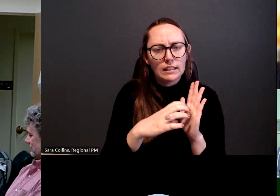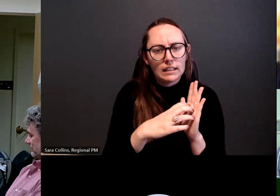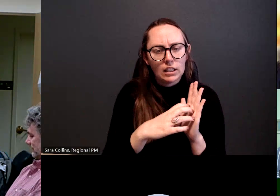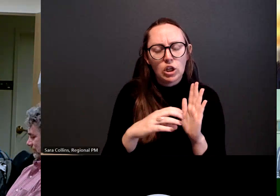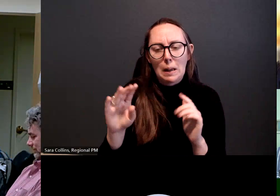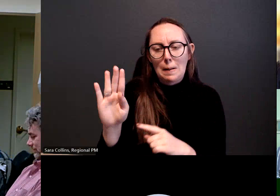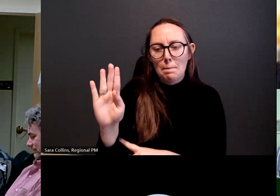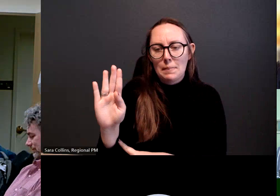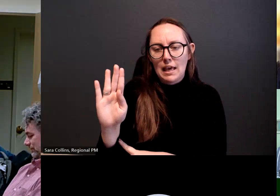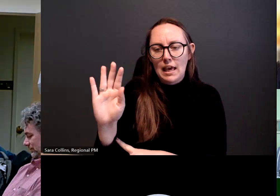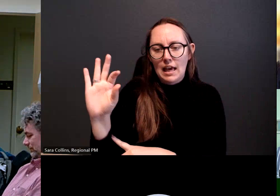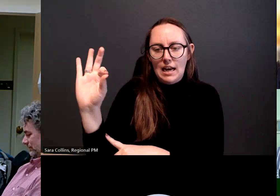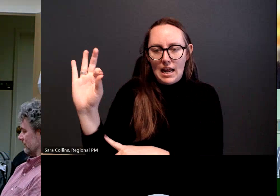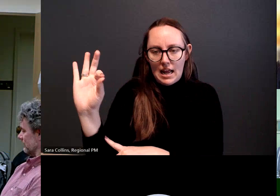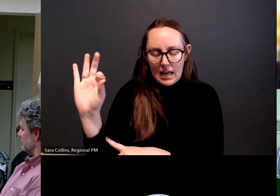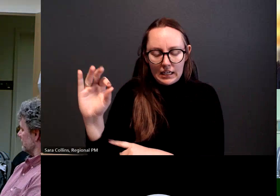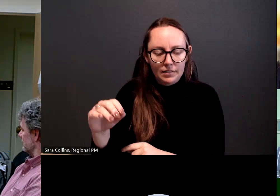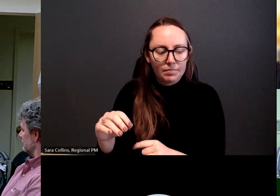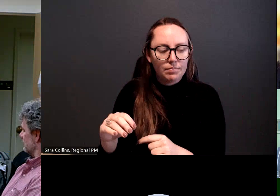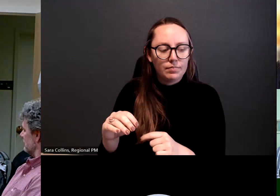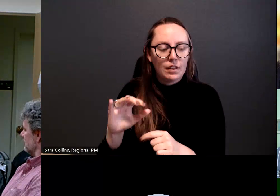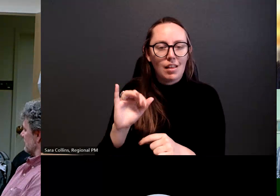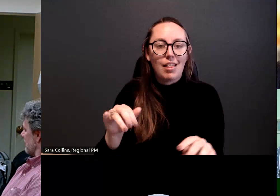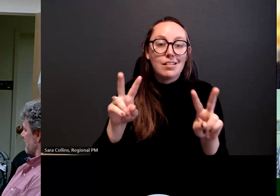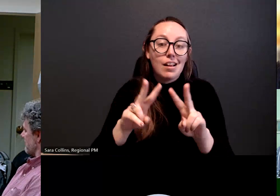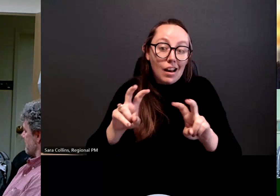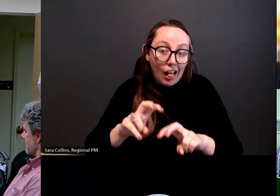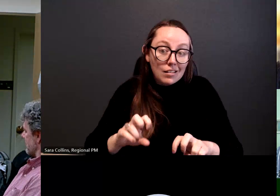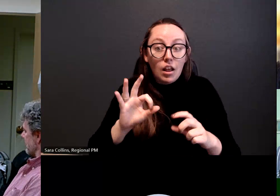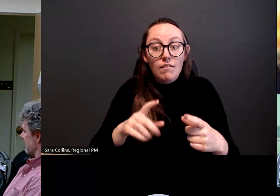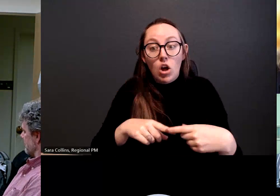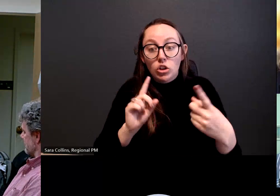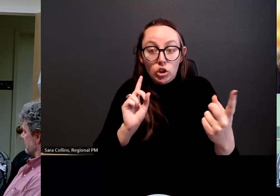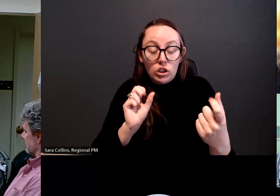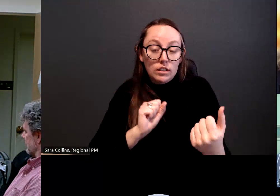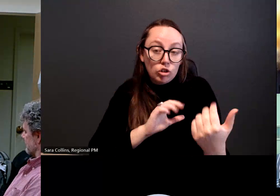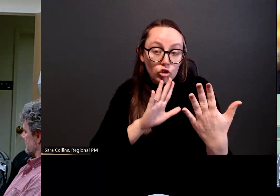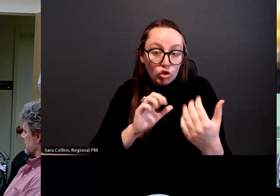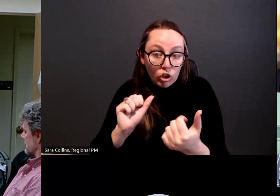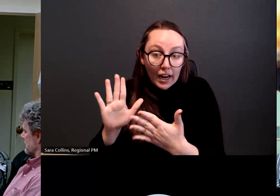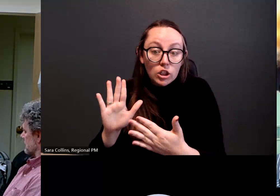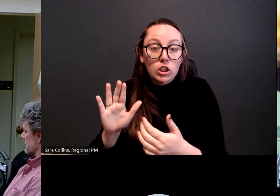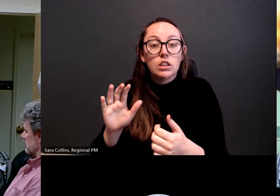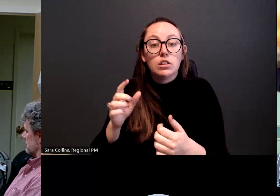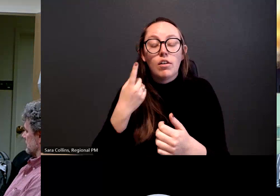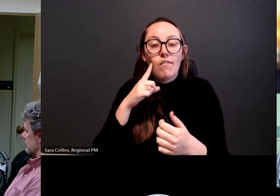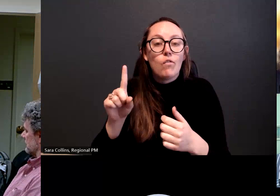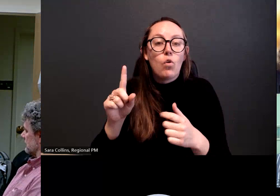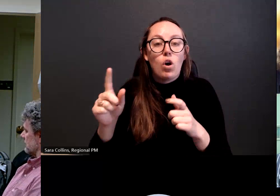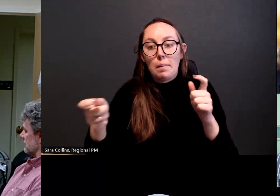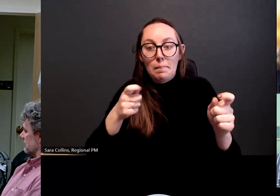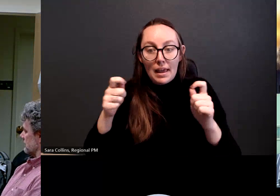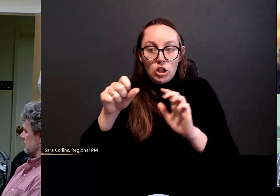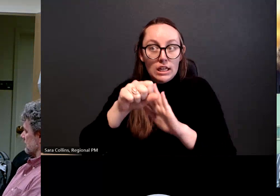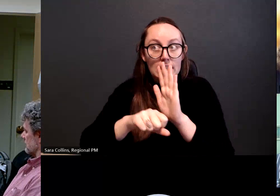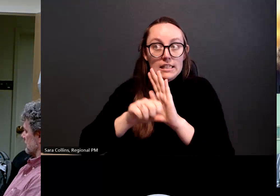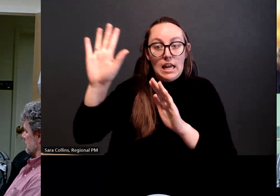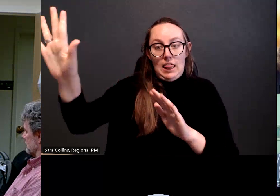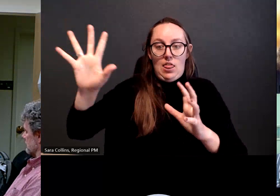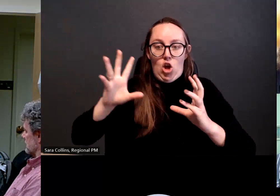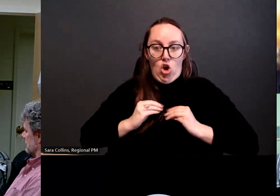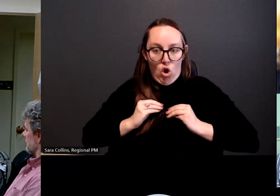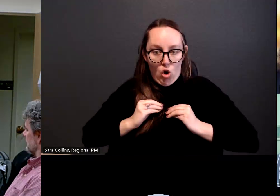B9, analysis of alternative strategies to leverage the state's ownership and management of the right-of-way, public right-of-way, to create